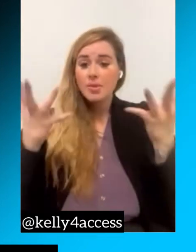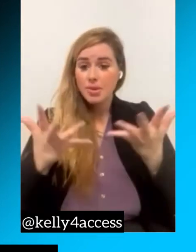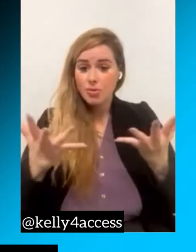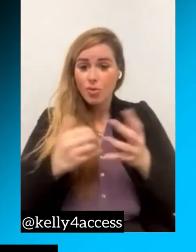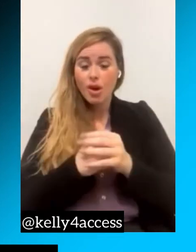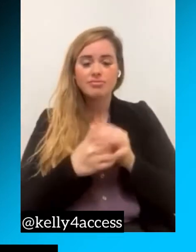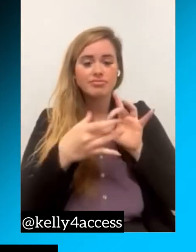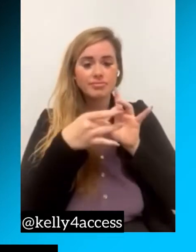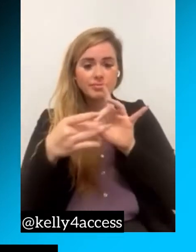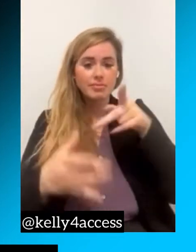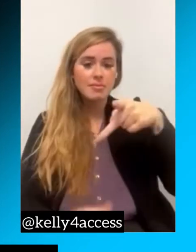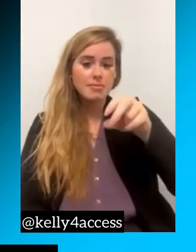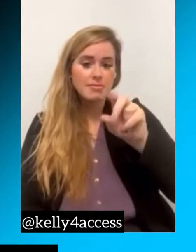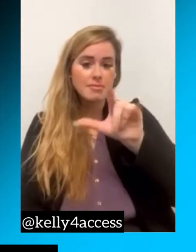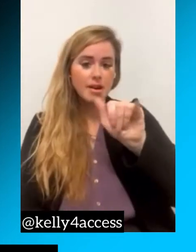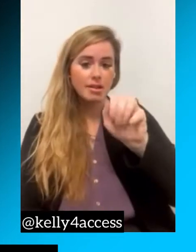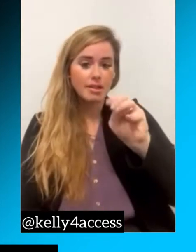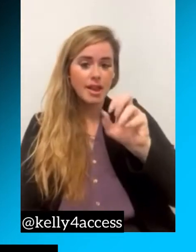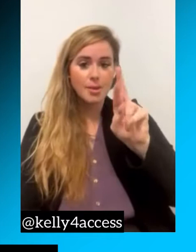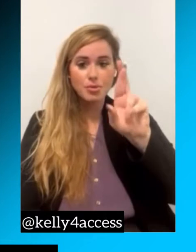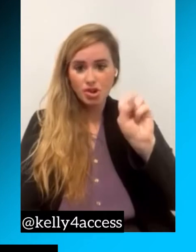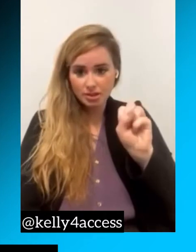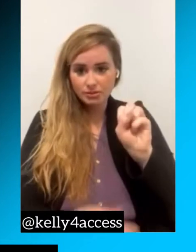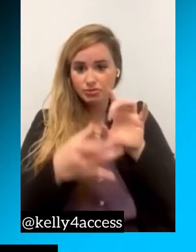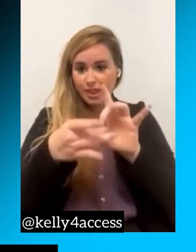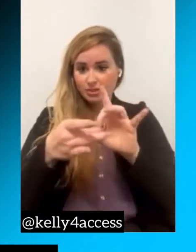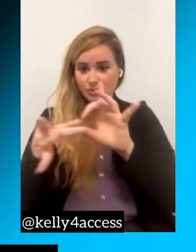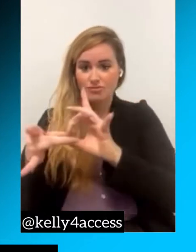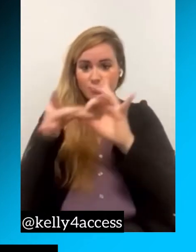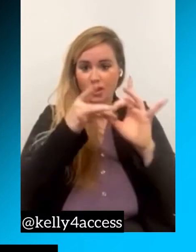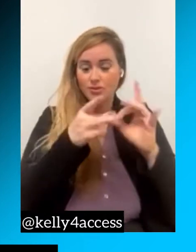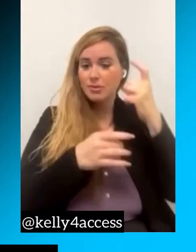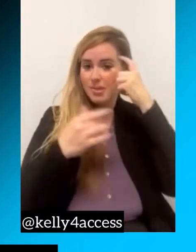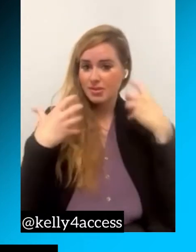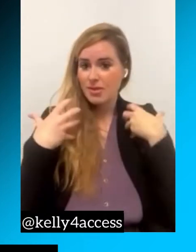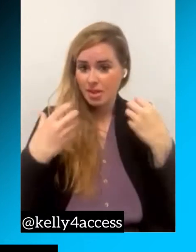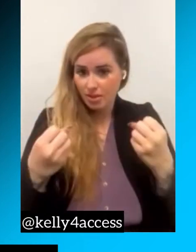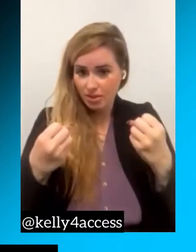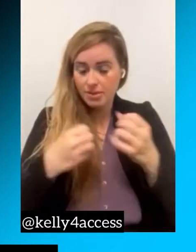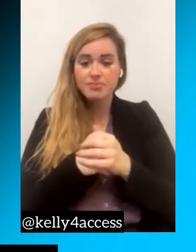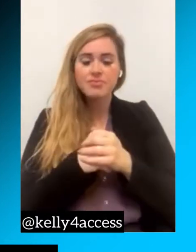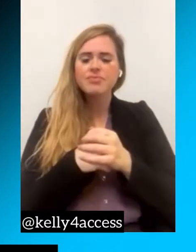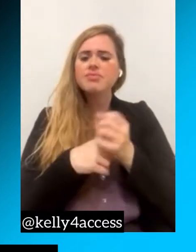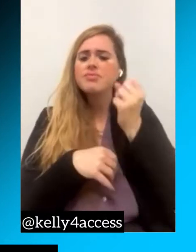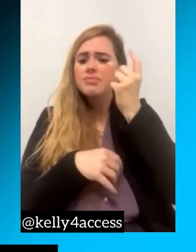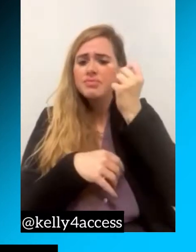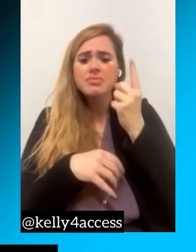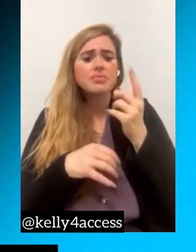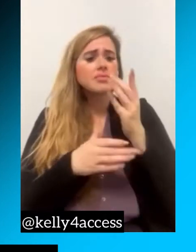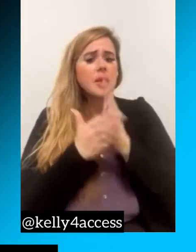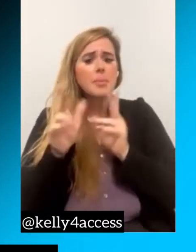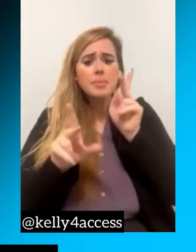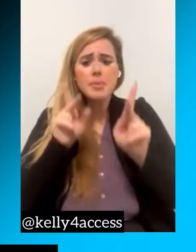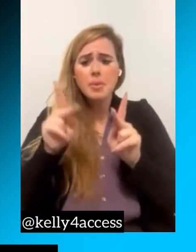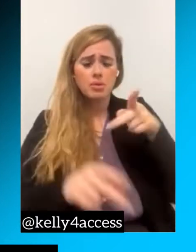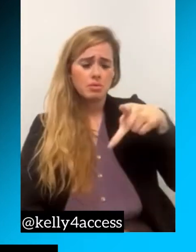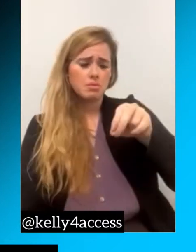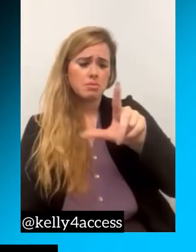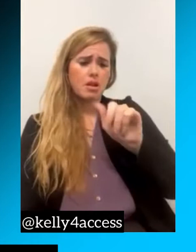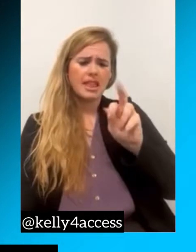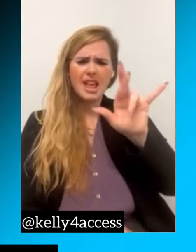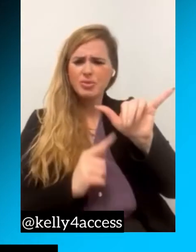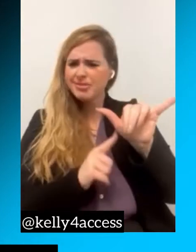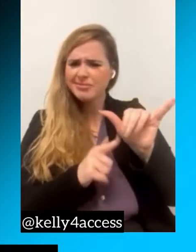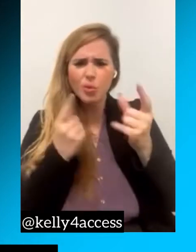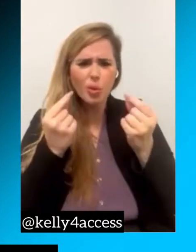polyamorous relationships and mental health. We understand that for some, polyamory may be new.